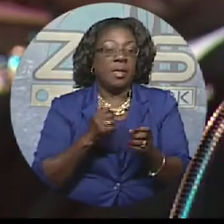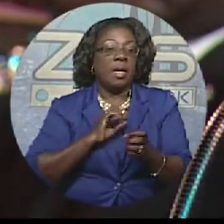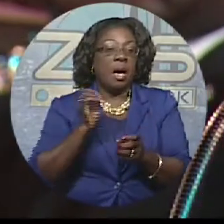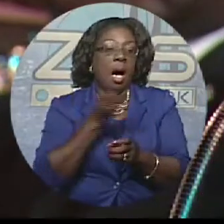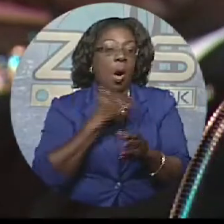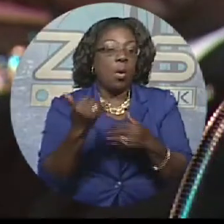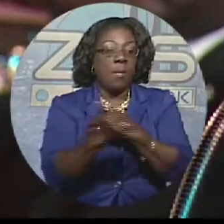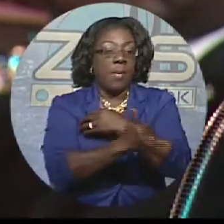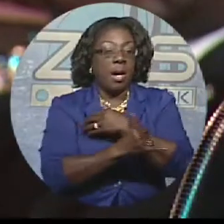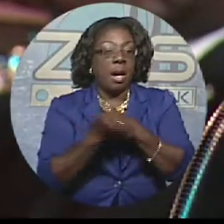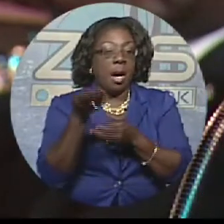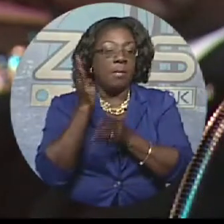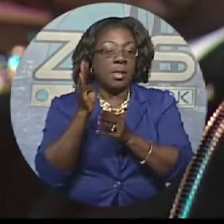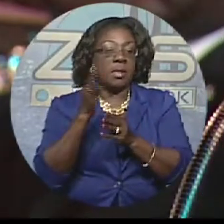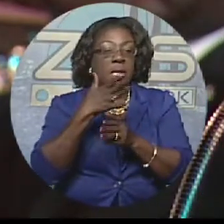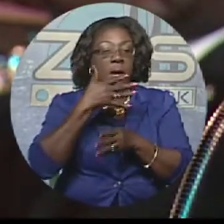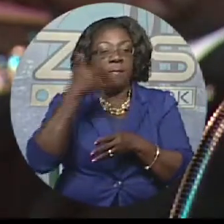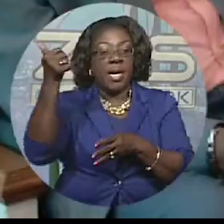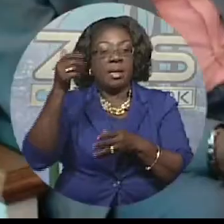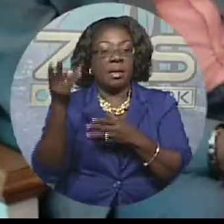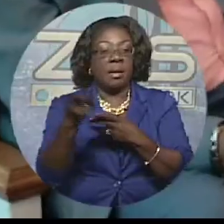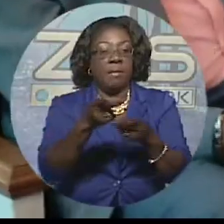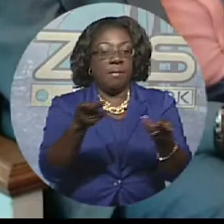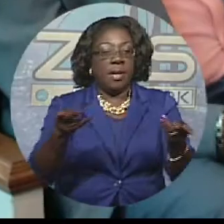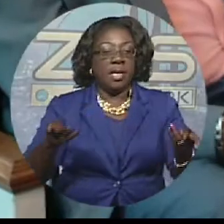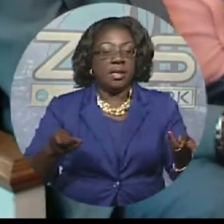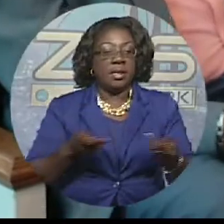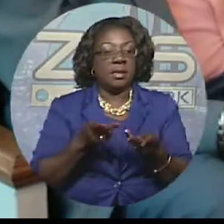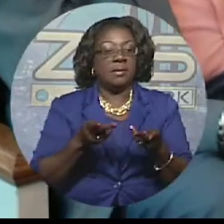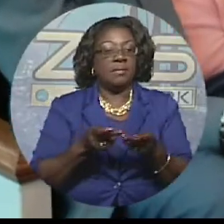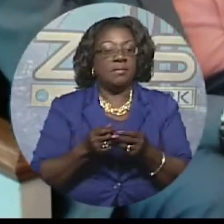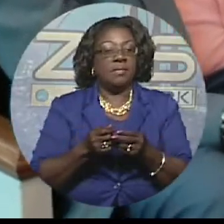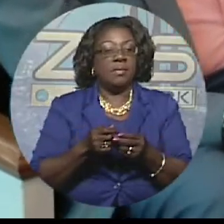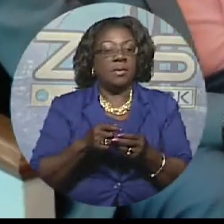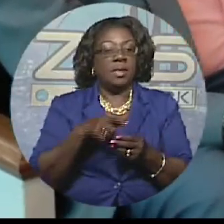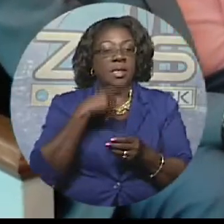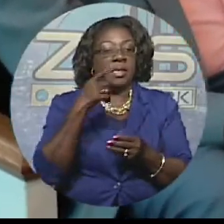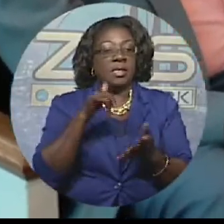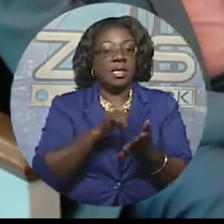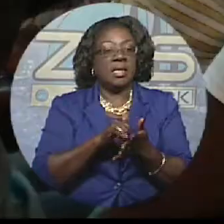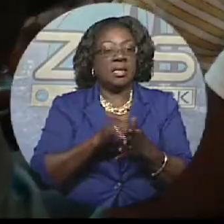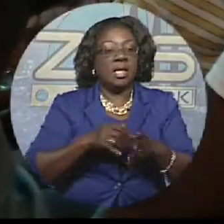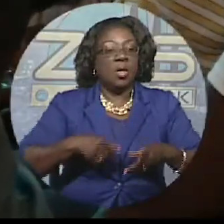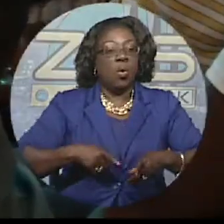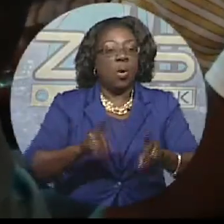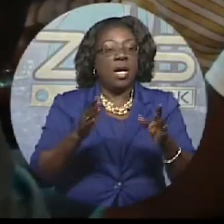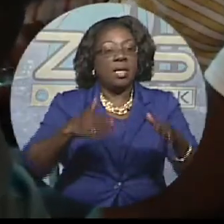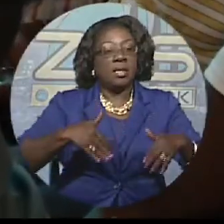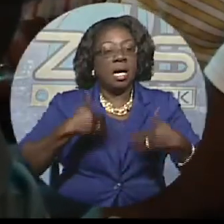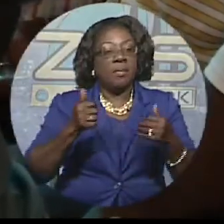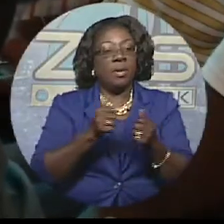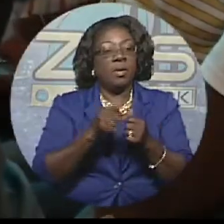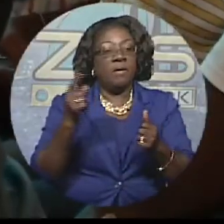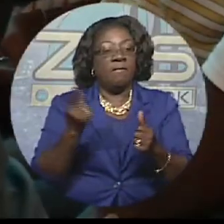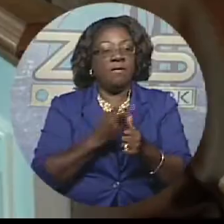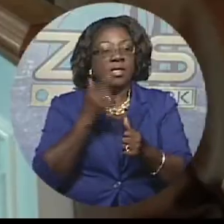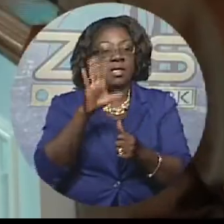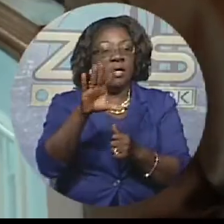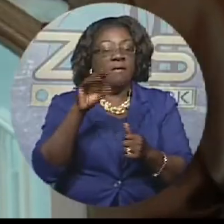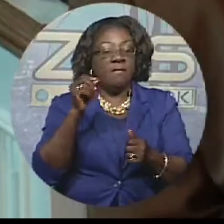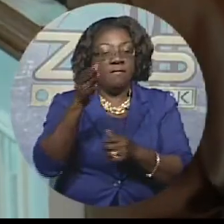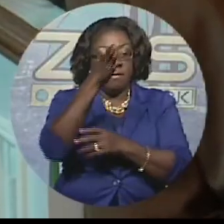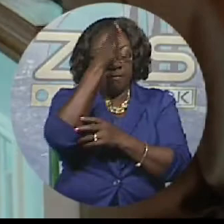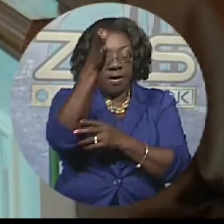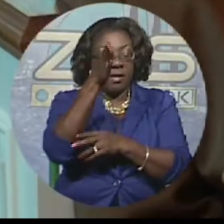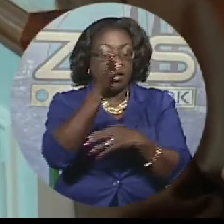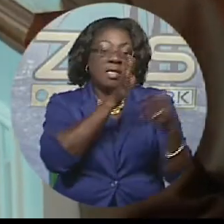our Bahamas a better place. The National Security Minister says while he's happy with the first 50 fathers who have come forward, he's hopeful that